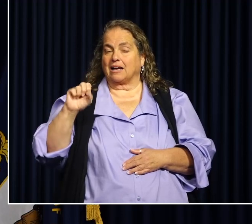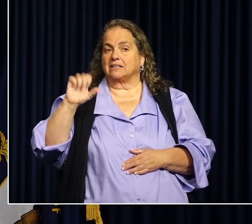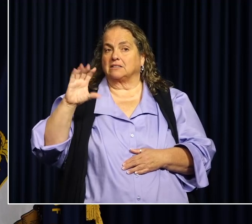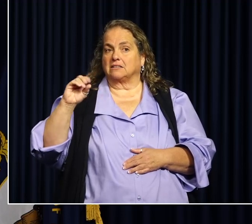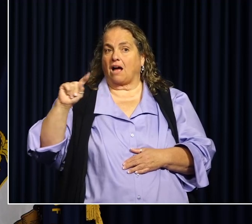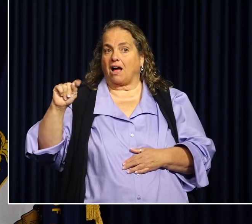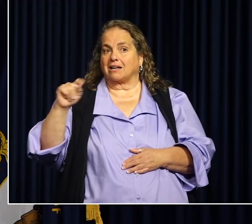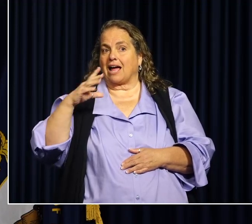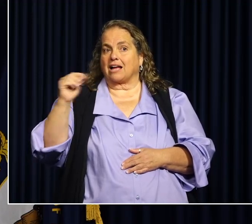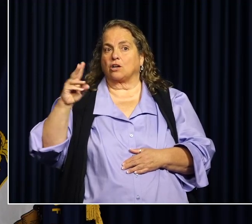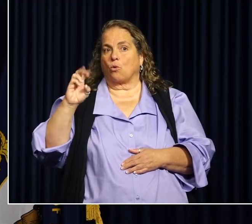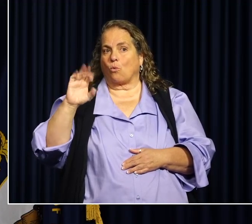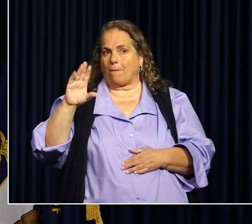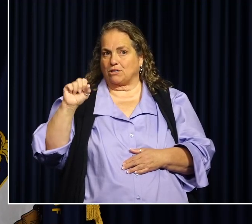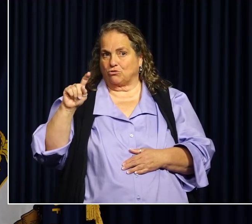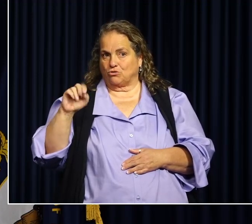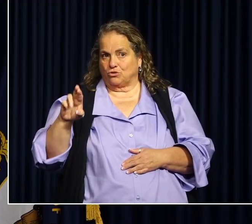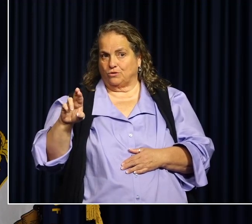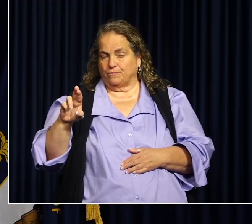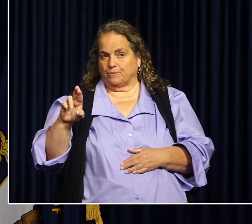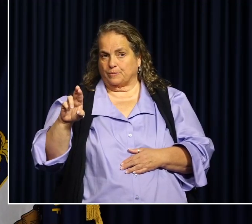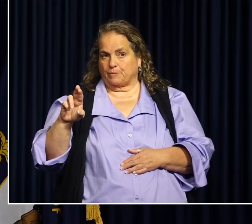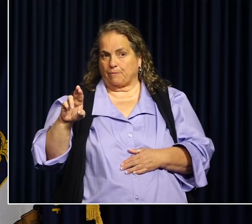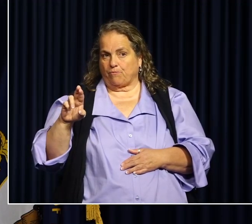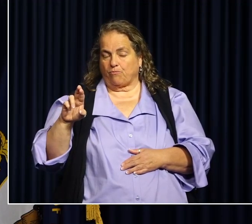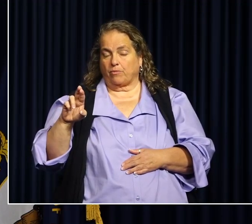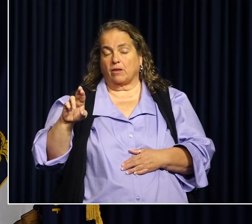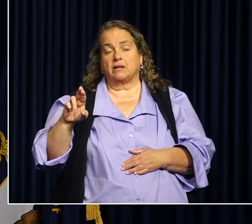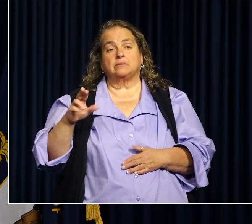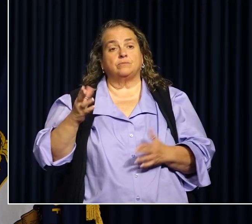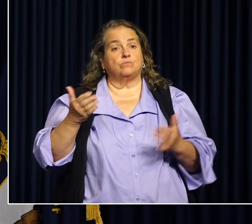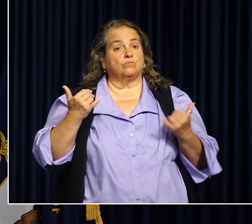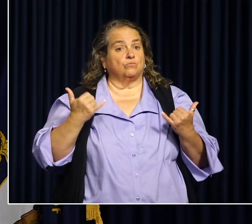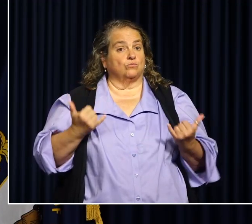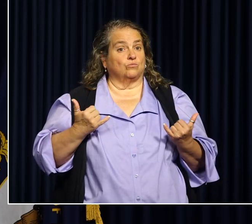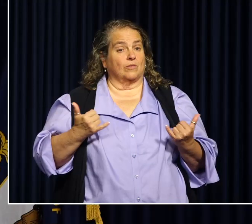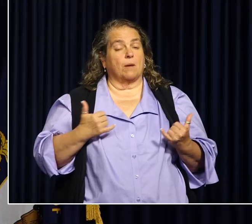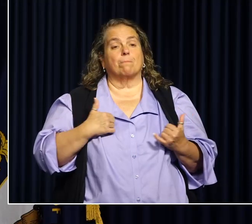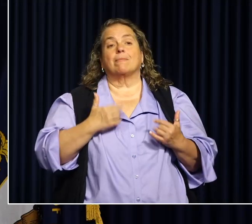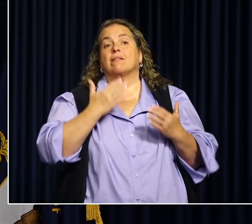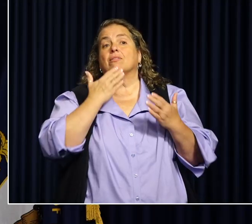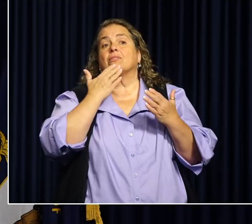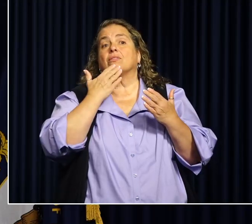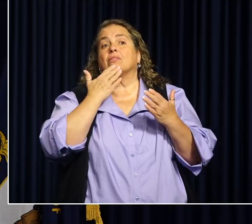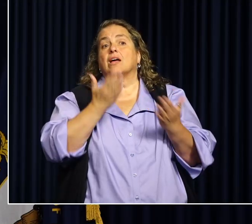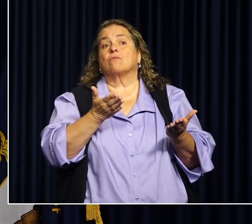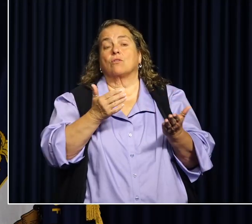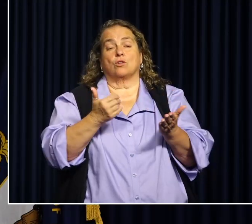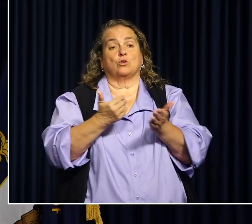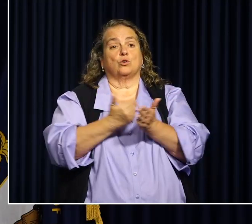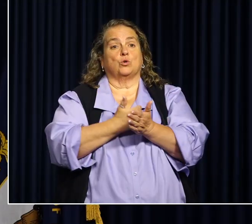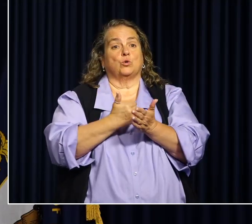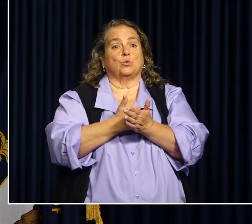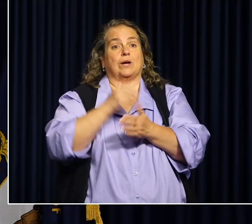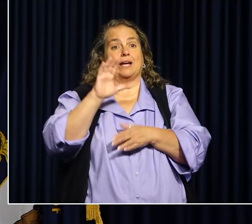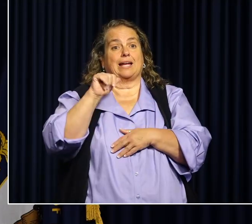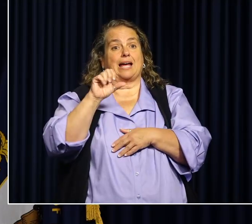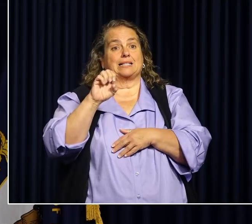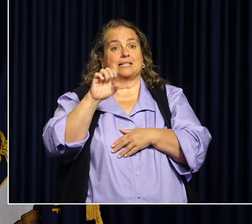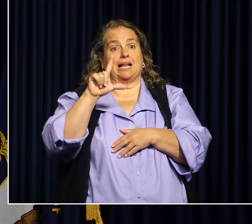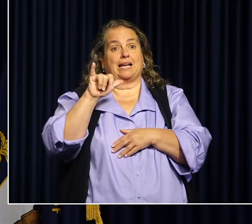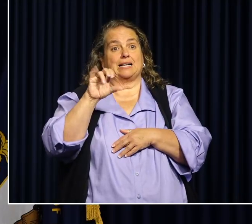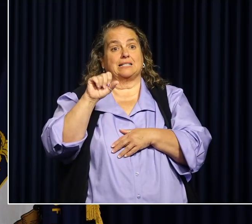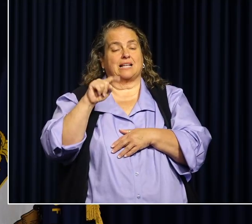Scott, and Webster. And today I'm thankful that the new case list has fewer